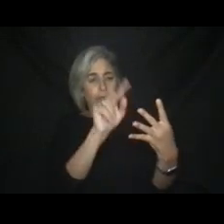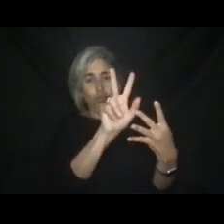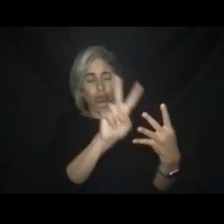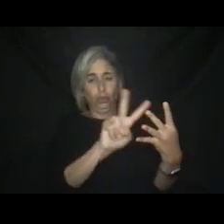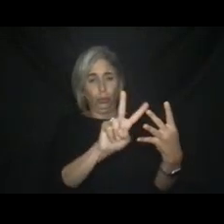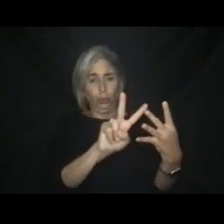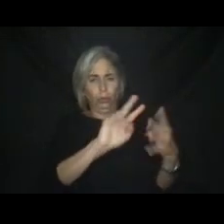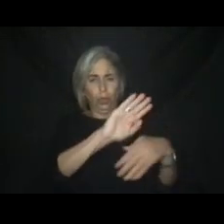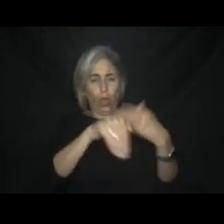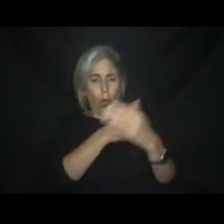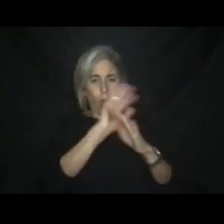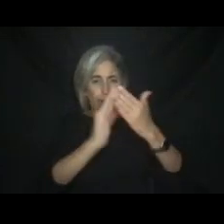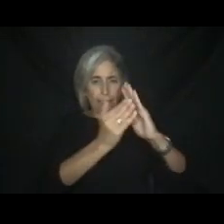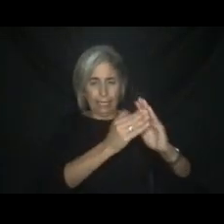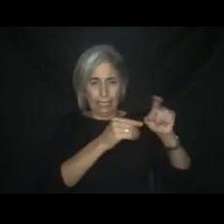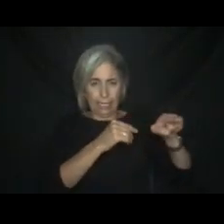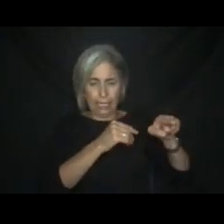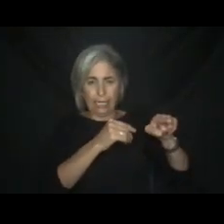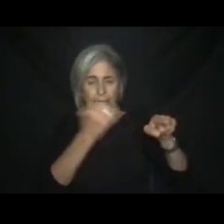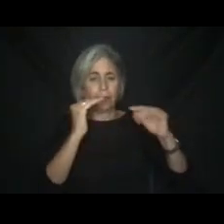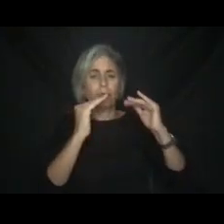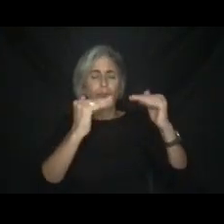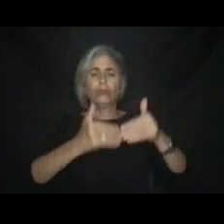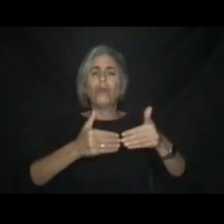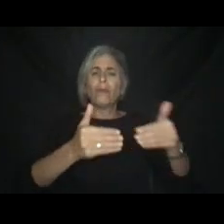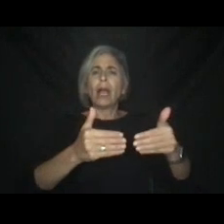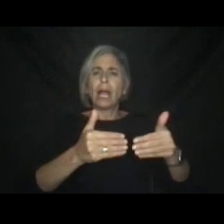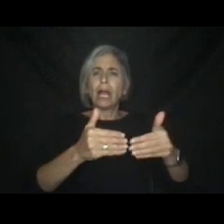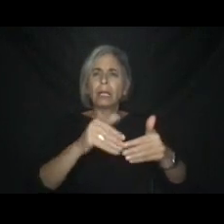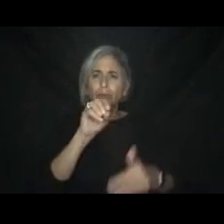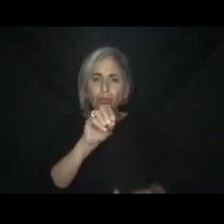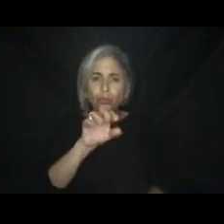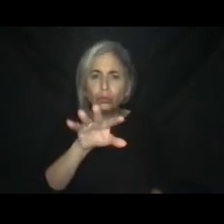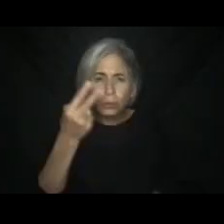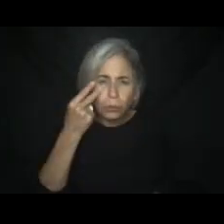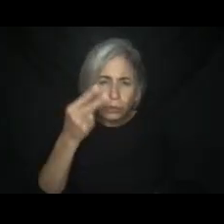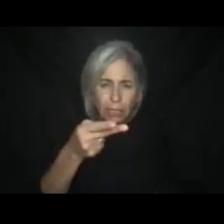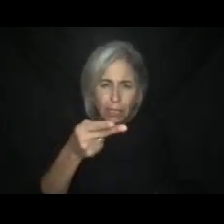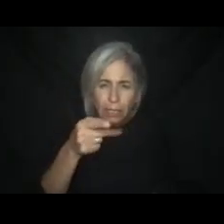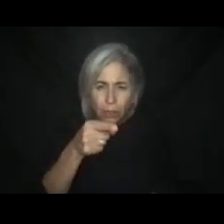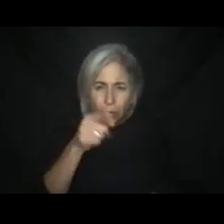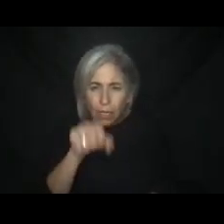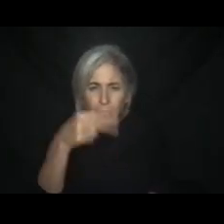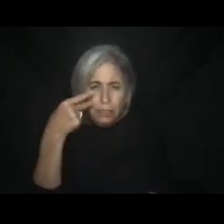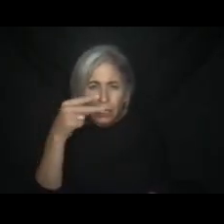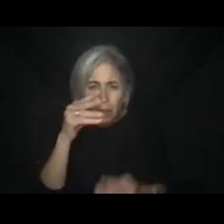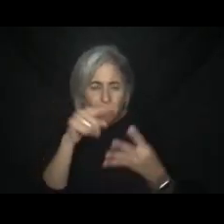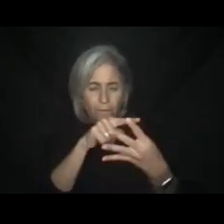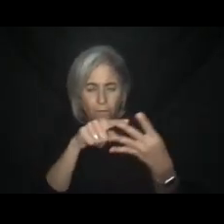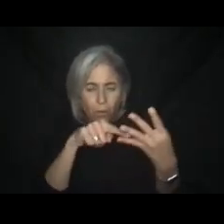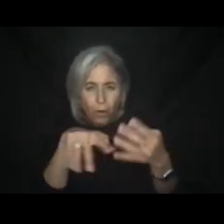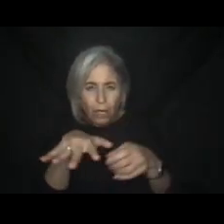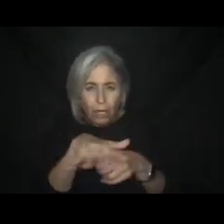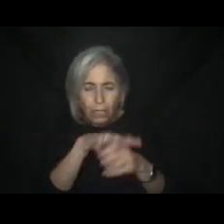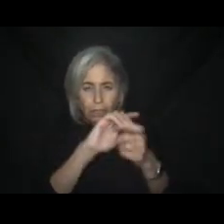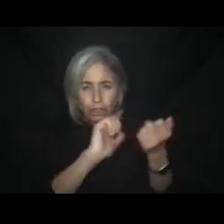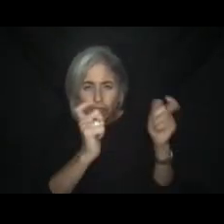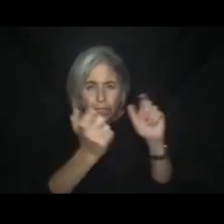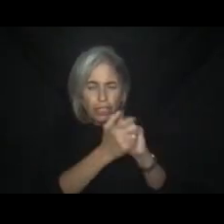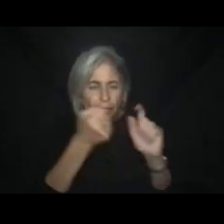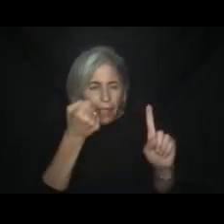again the whole city. And if we can move on to the zoom in, thank you very much. you can see those 4 areas of change and the impact they